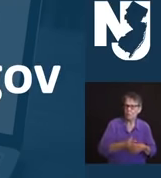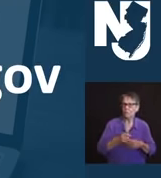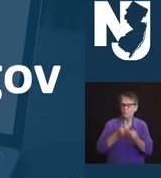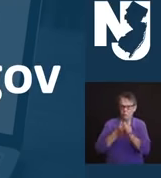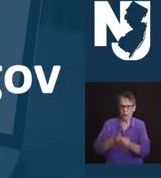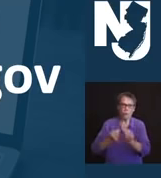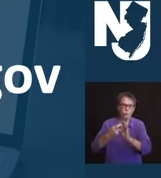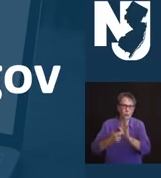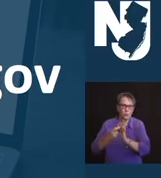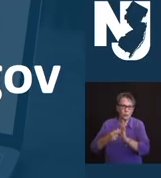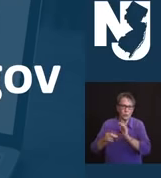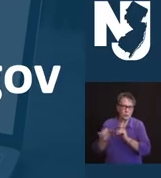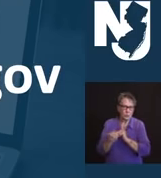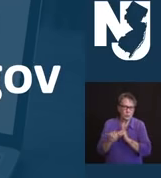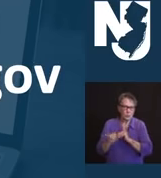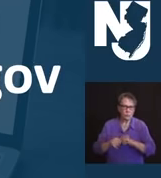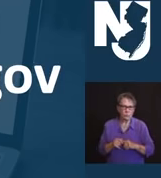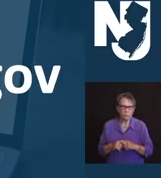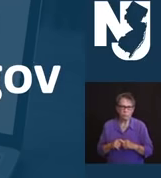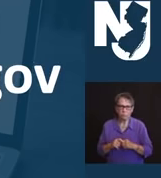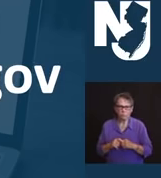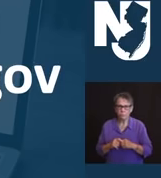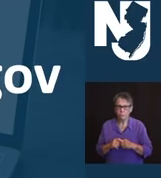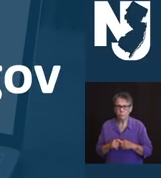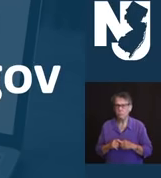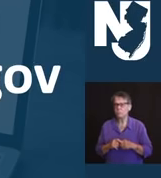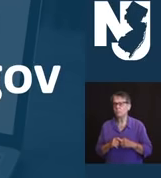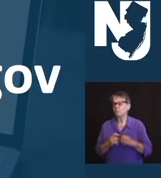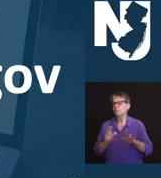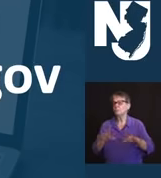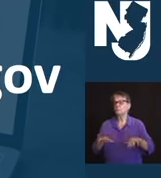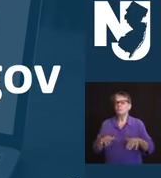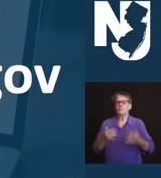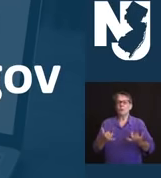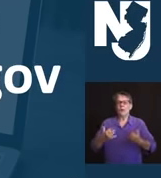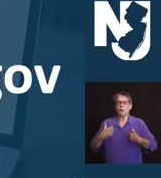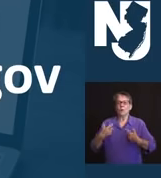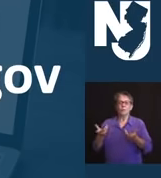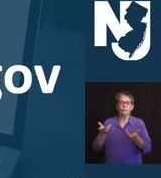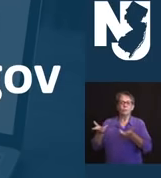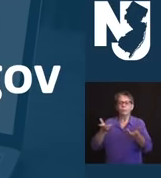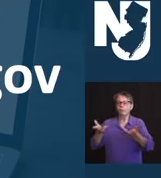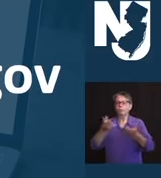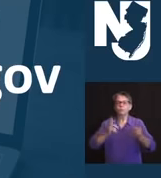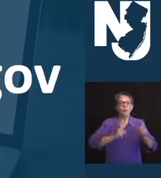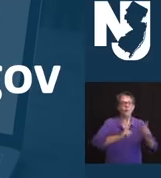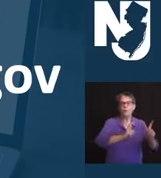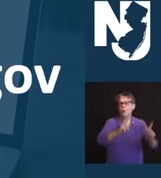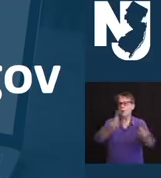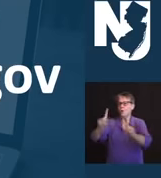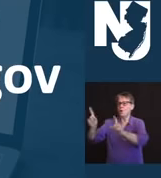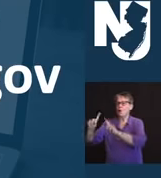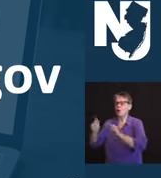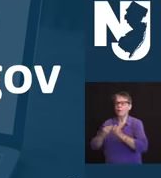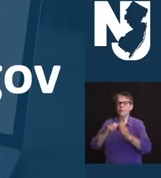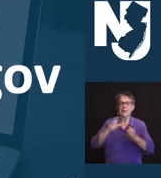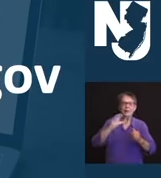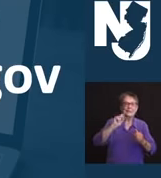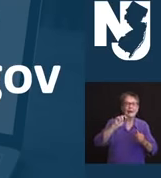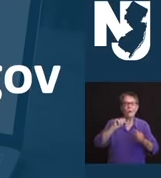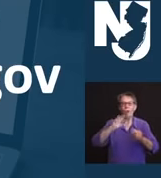is static, and our conversations with our friends across the casino industry will continue. And I want to give a special shout out